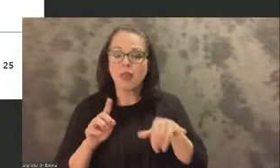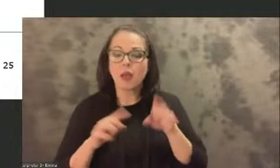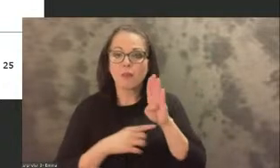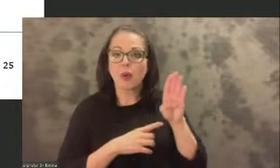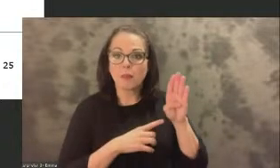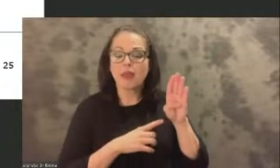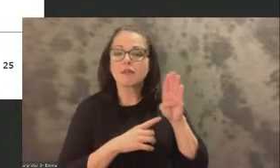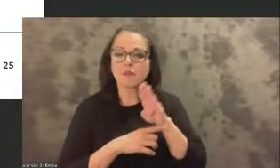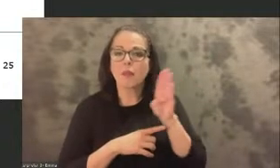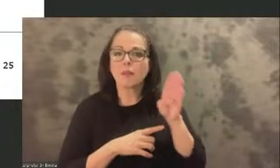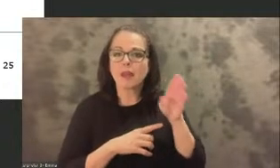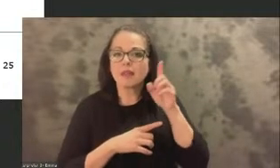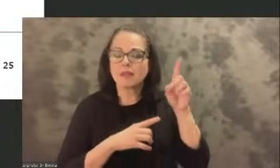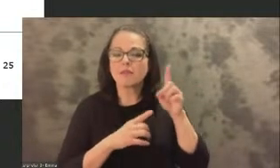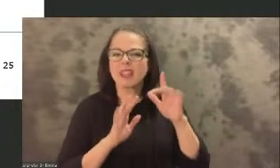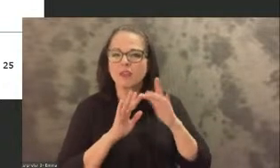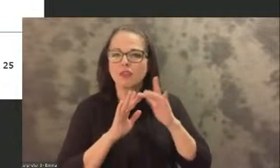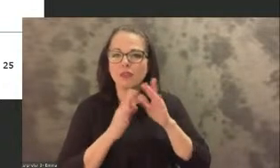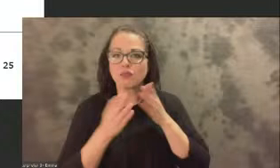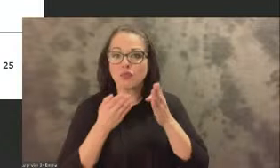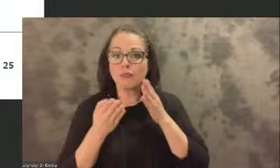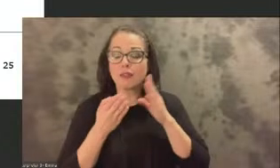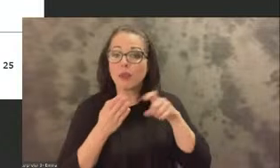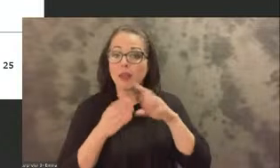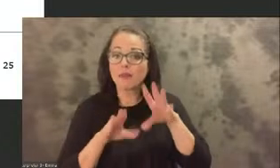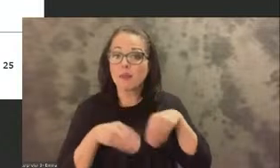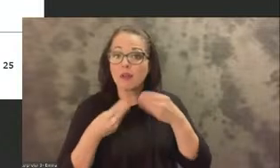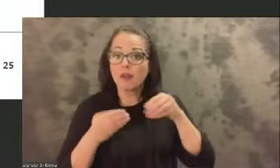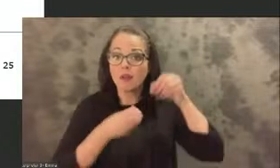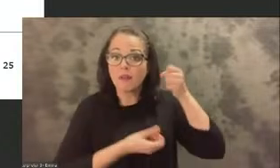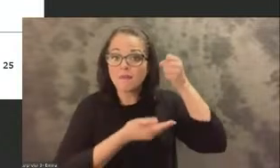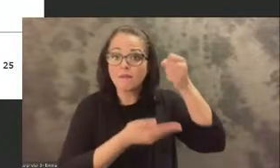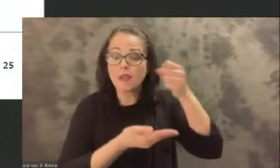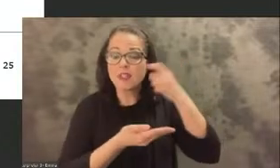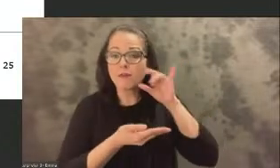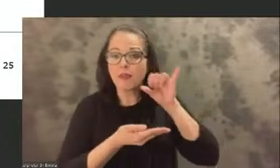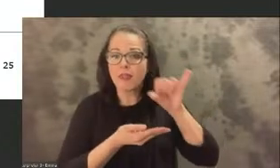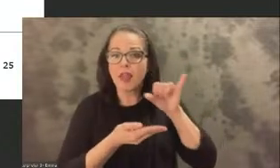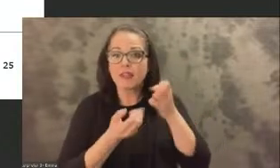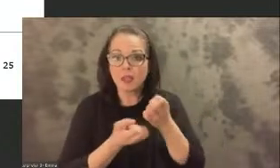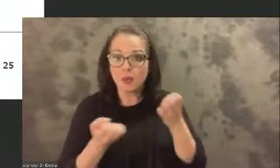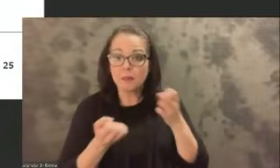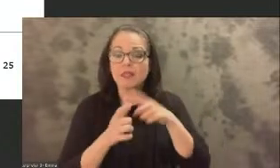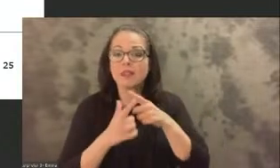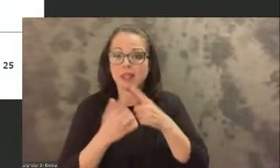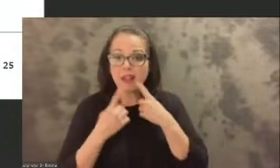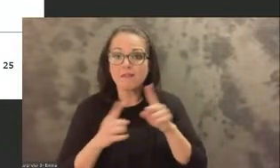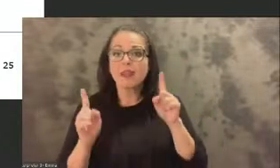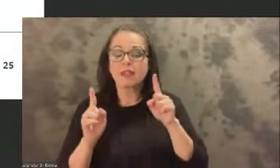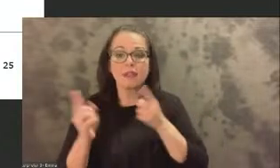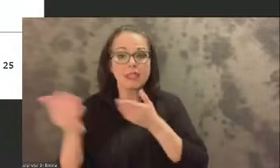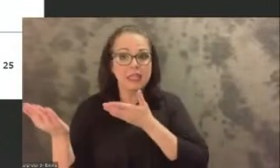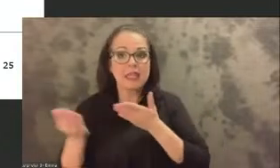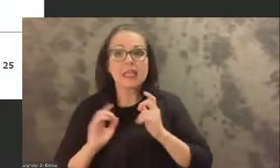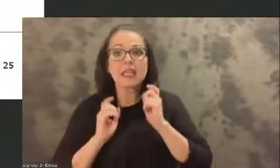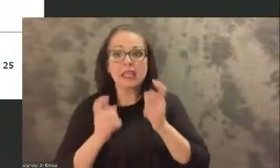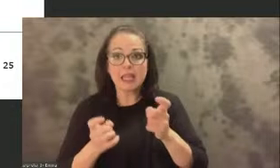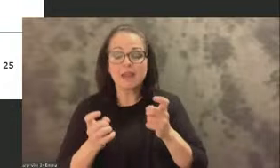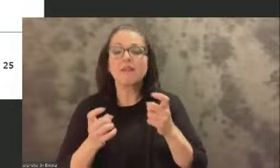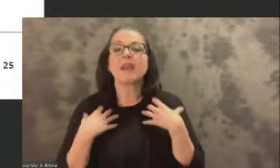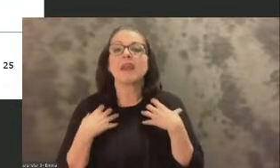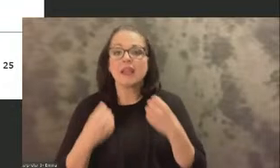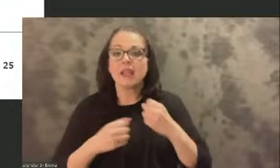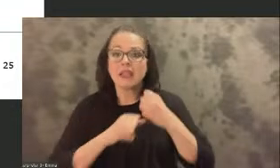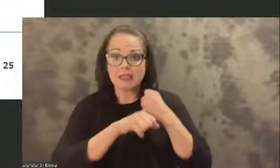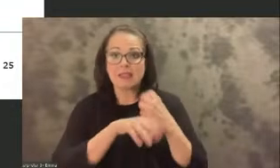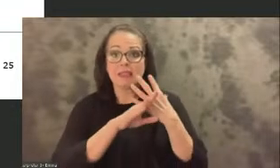services, we need to be able to have funding for equipment and training for providers to effectively deliver telehealth. Now, those are